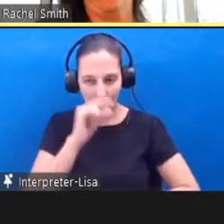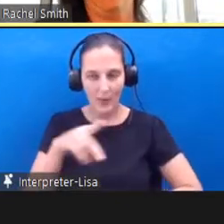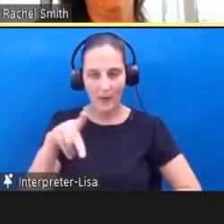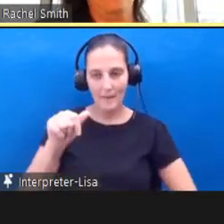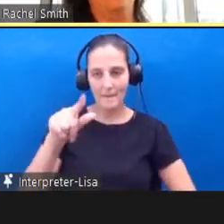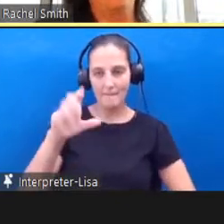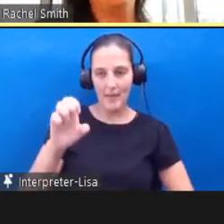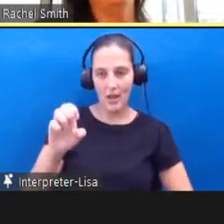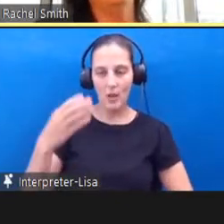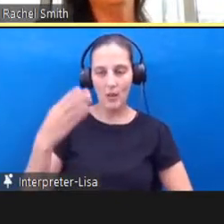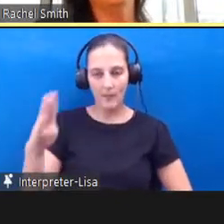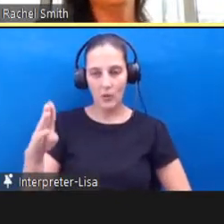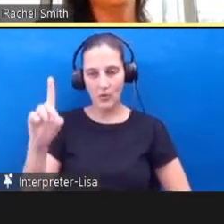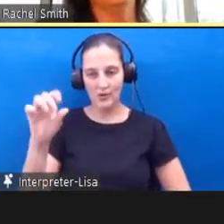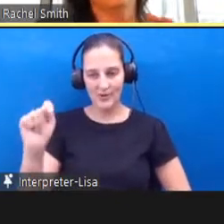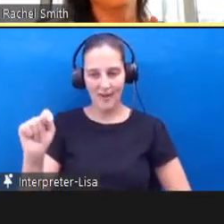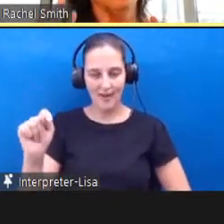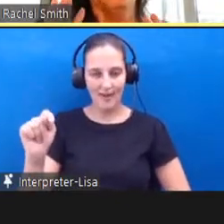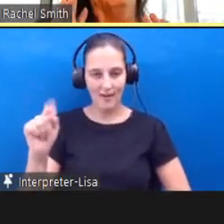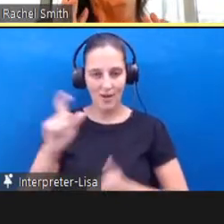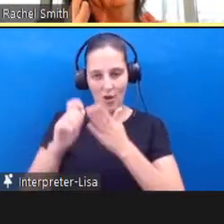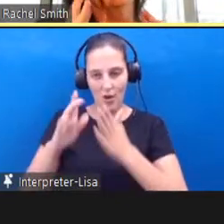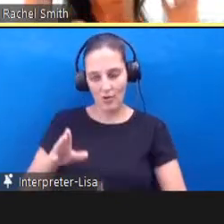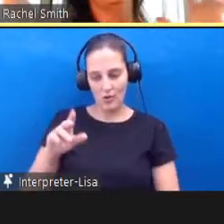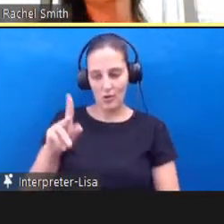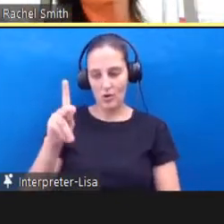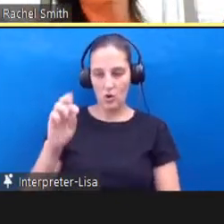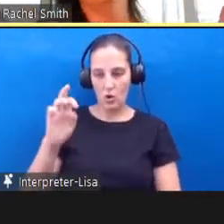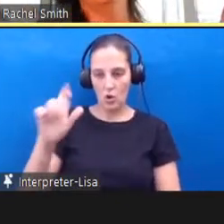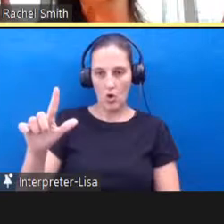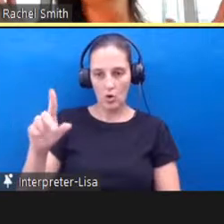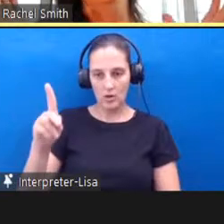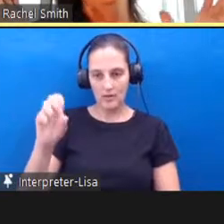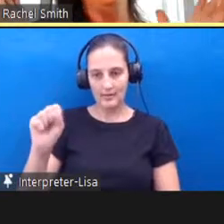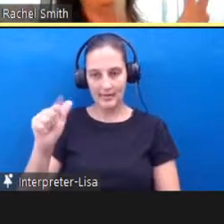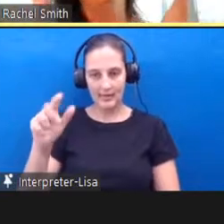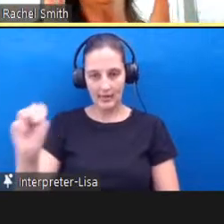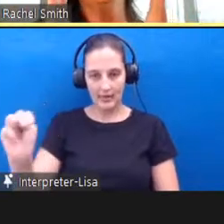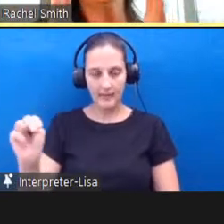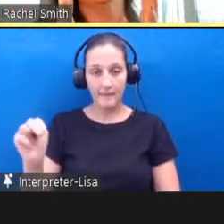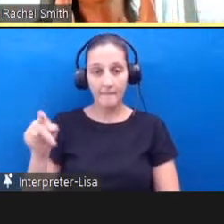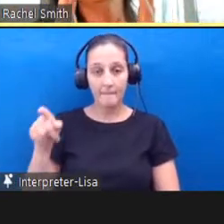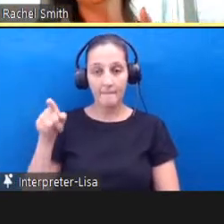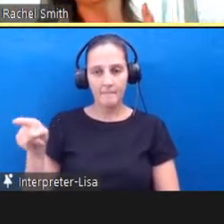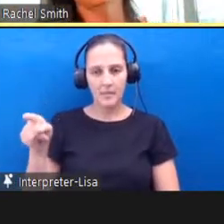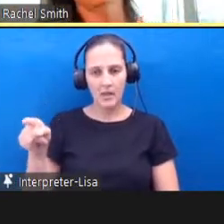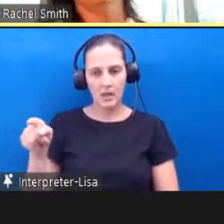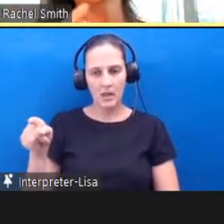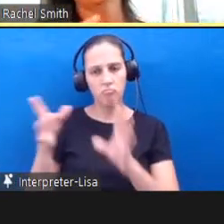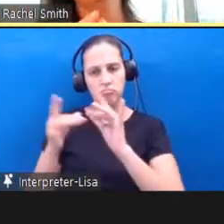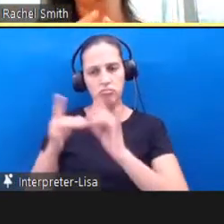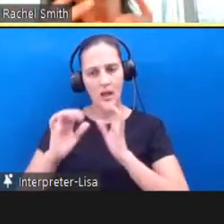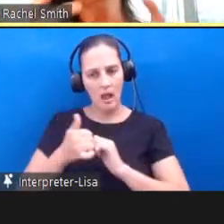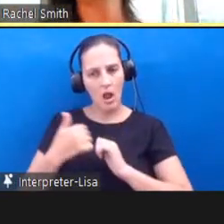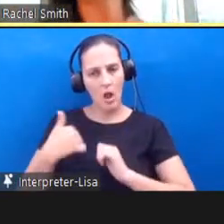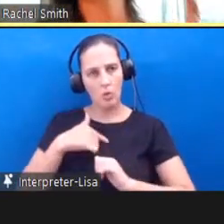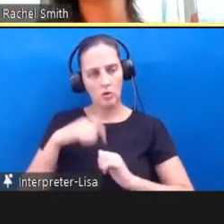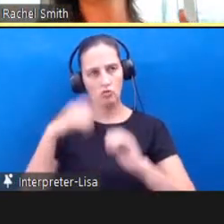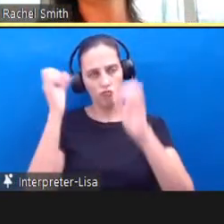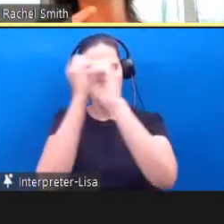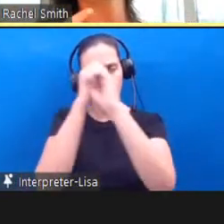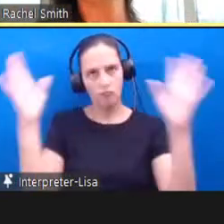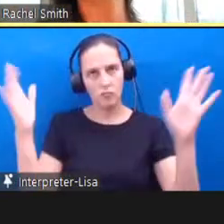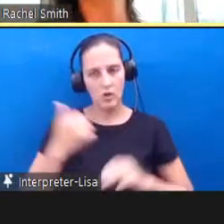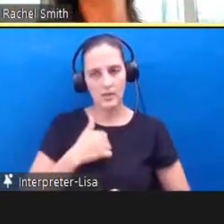Carl Sagan. And it's just this kind of perspective of how we should see ourselves and the importance